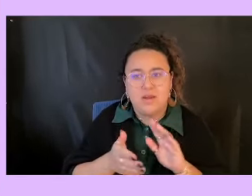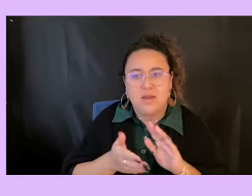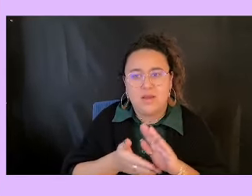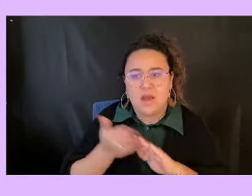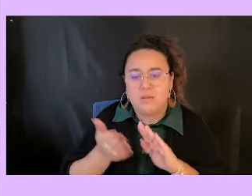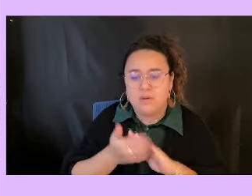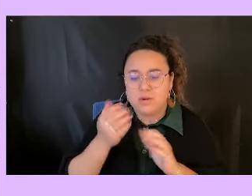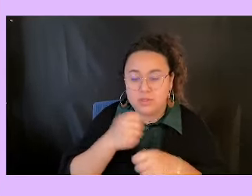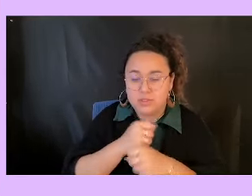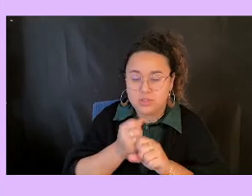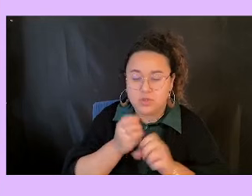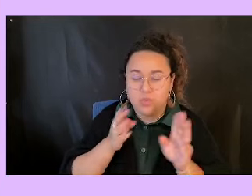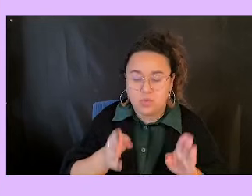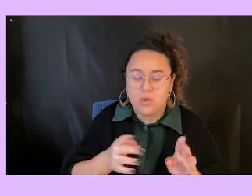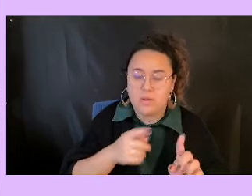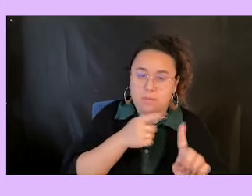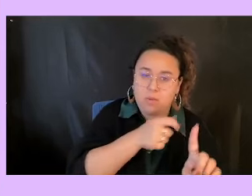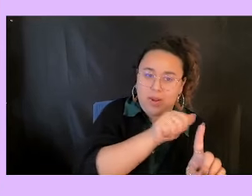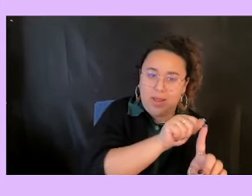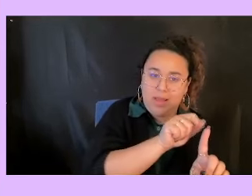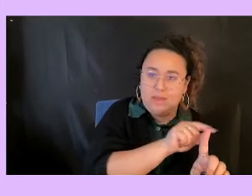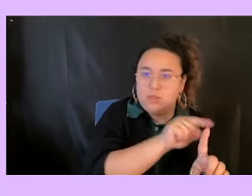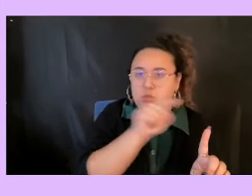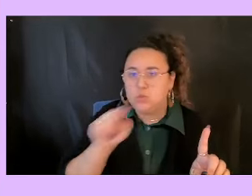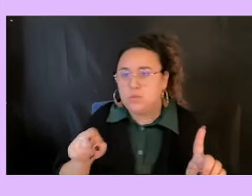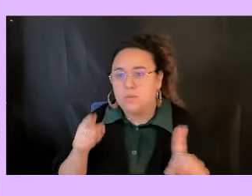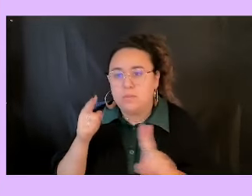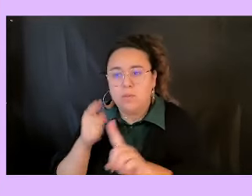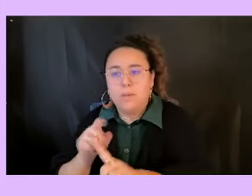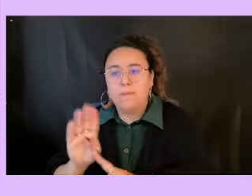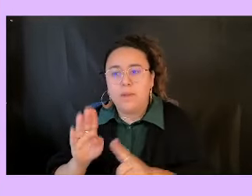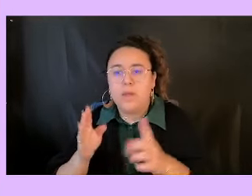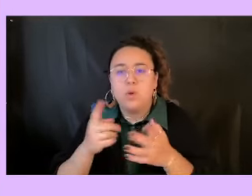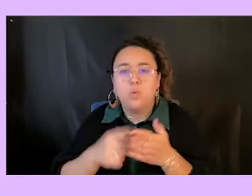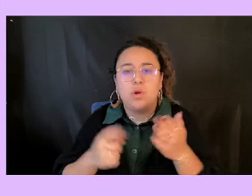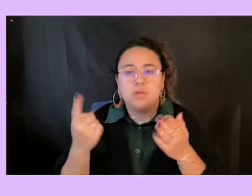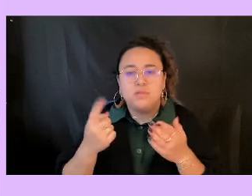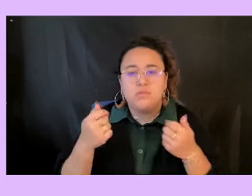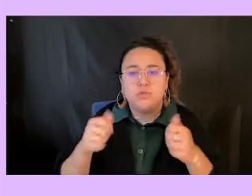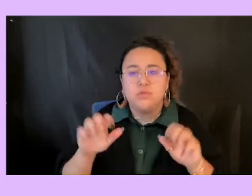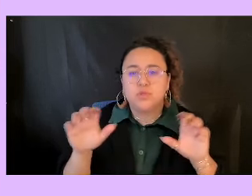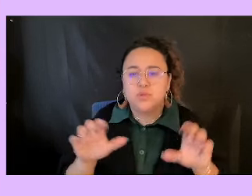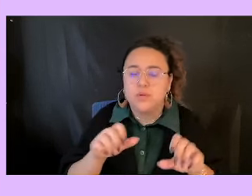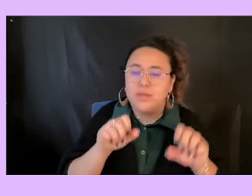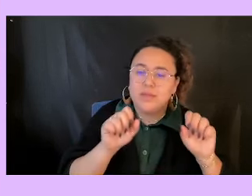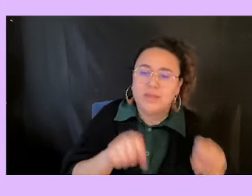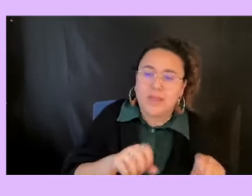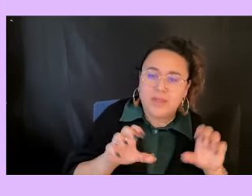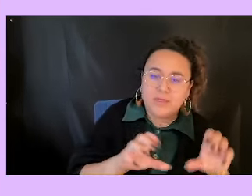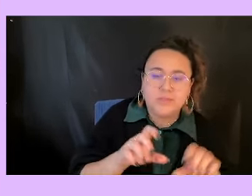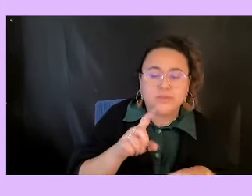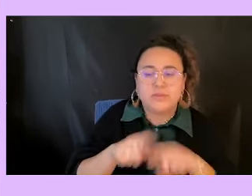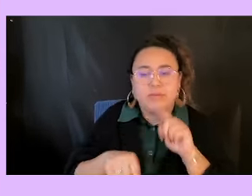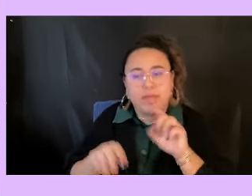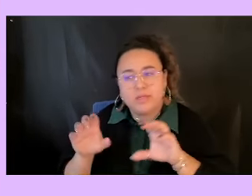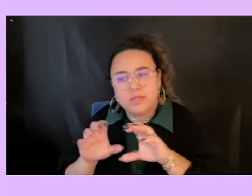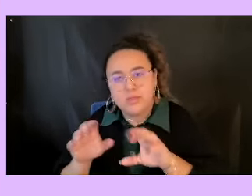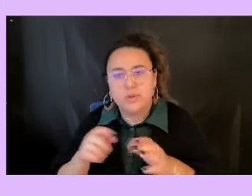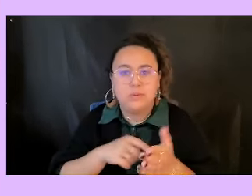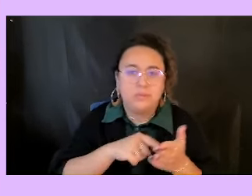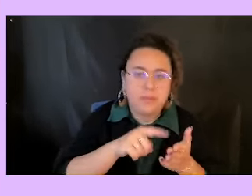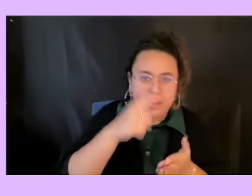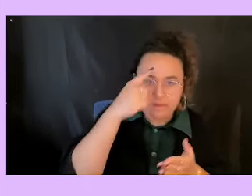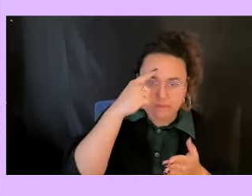way, like from point A to point B of what someone's trying to do and what they can do and can't do, what we can pay for and not pay for. I mean, like real nitty gritty